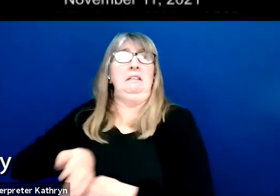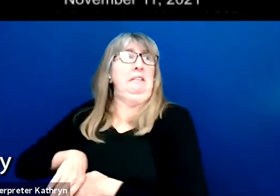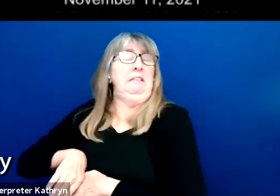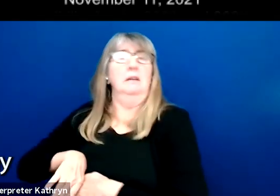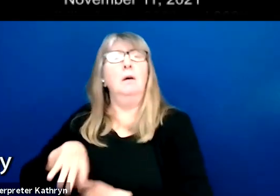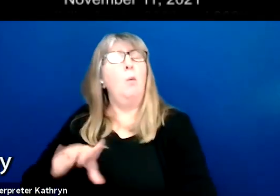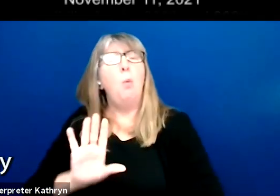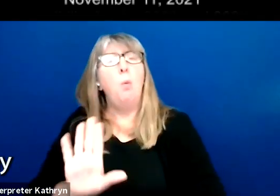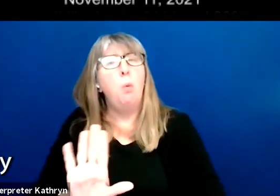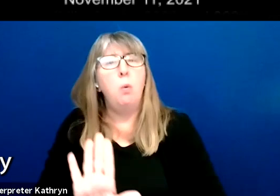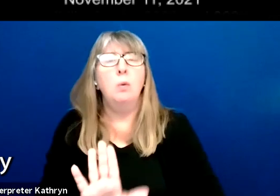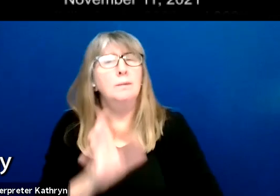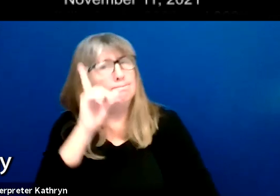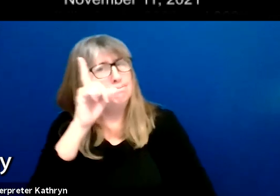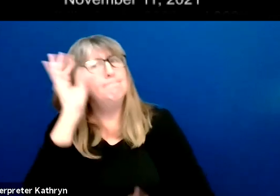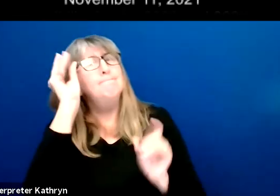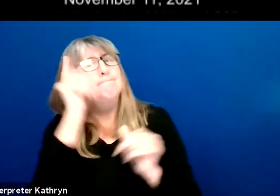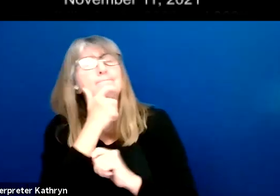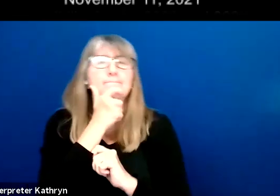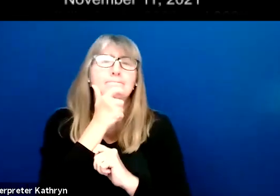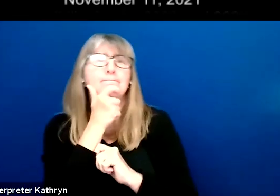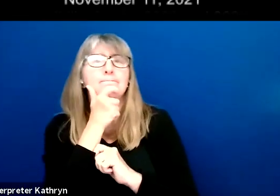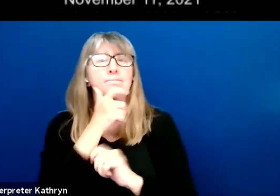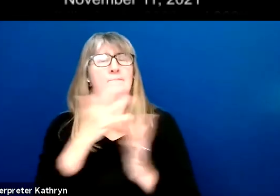think about that and think about why